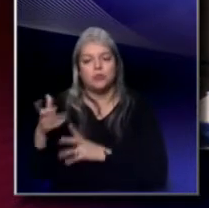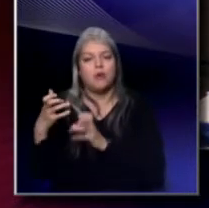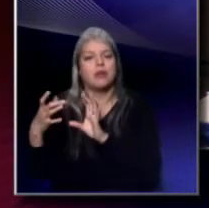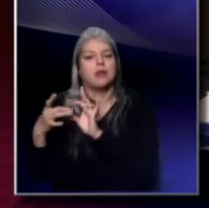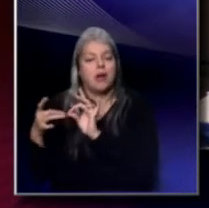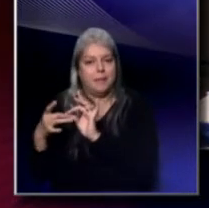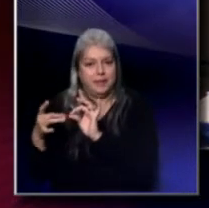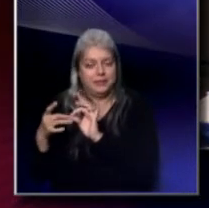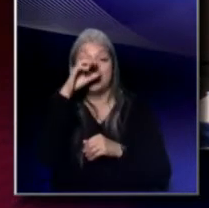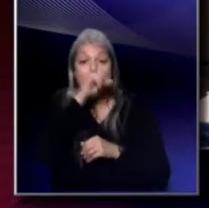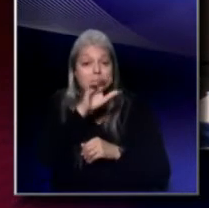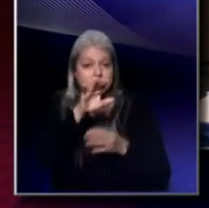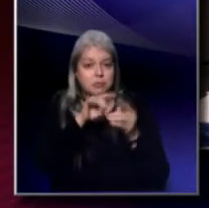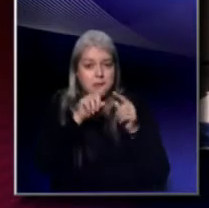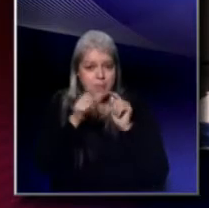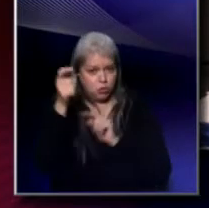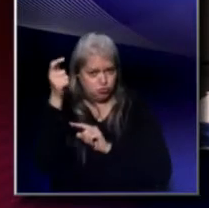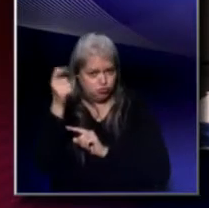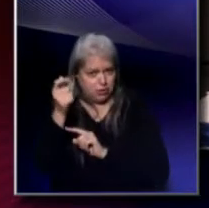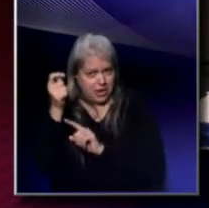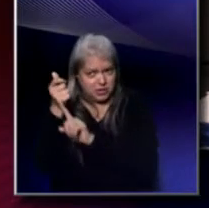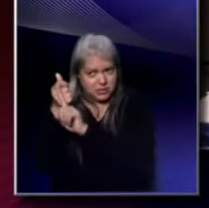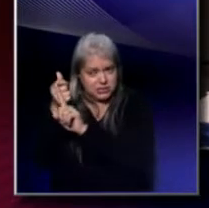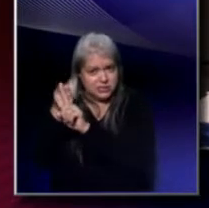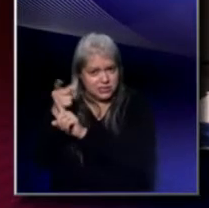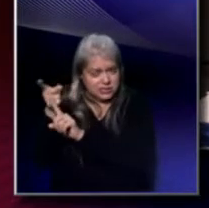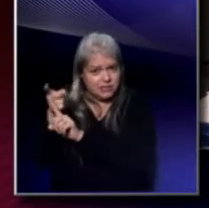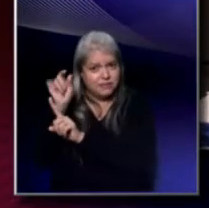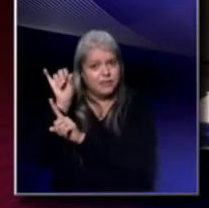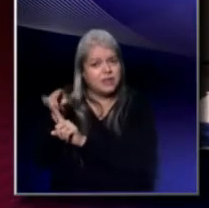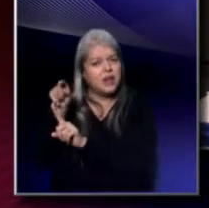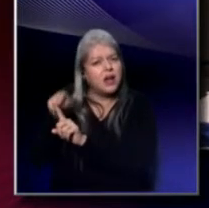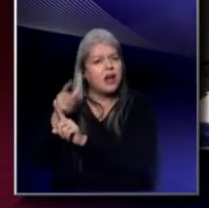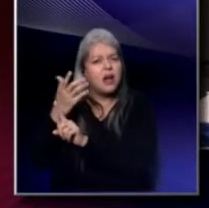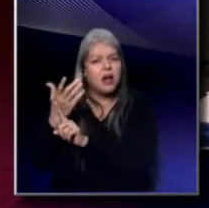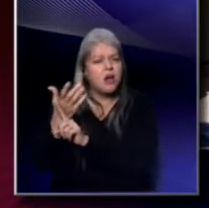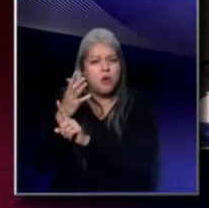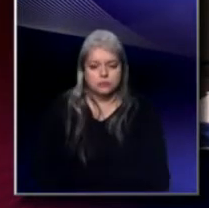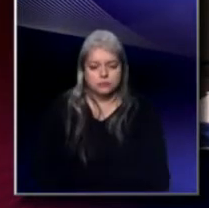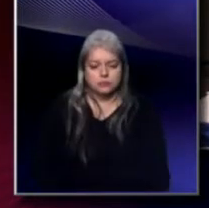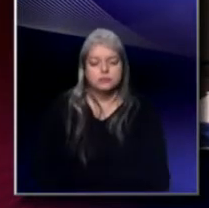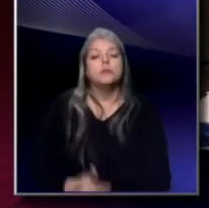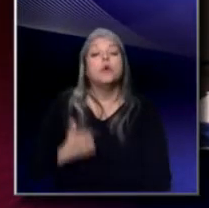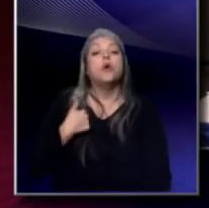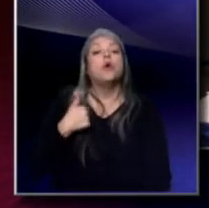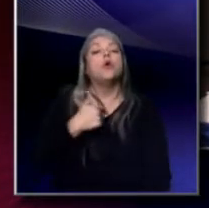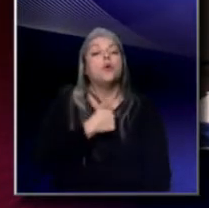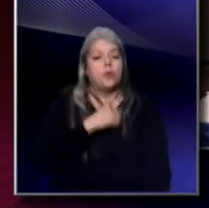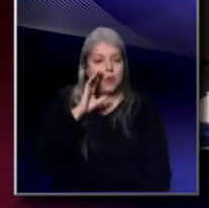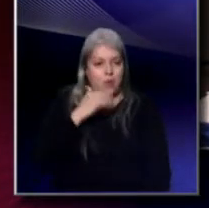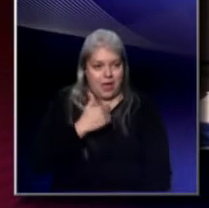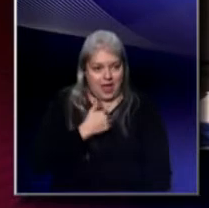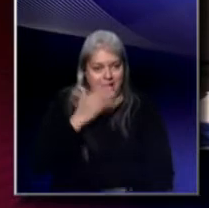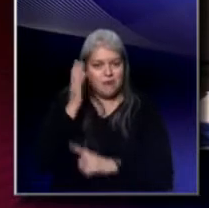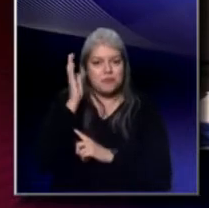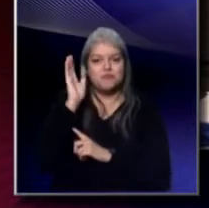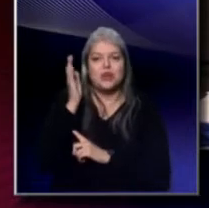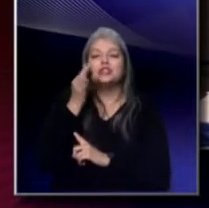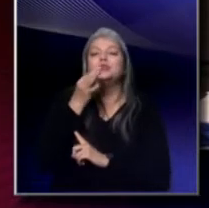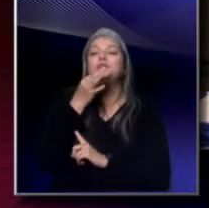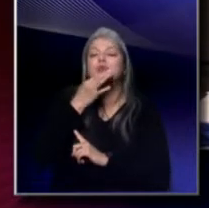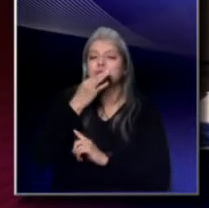Go ahead, Shelley. Thank you. Grant that you're receiving. What does that cover? I have a presentation very